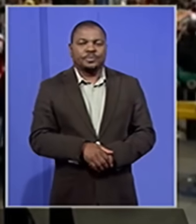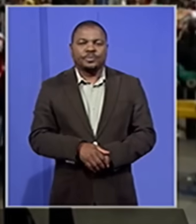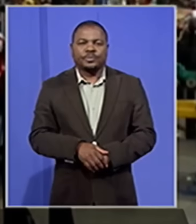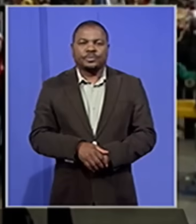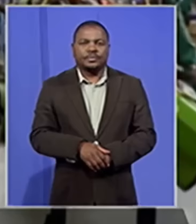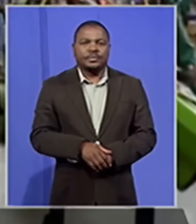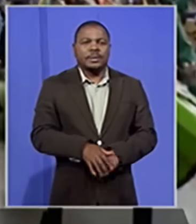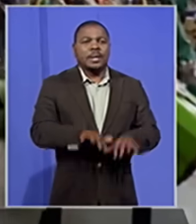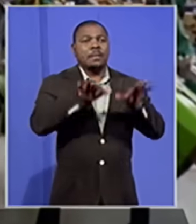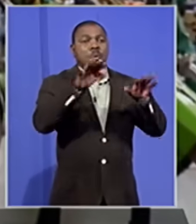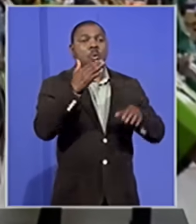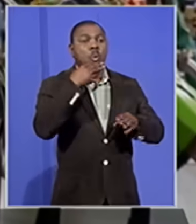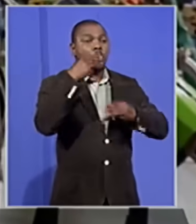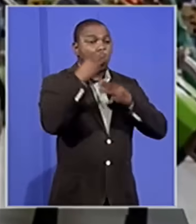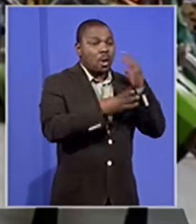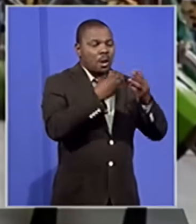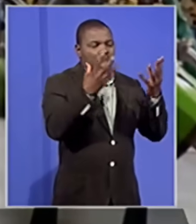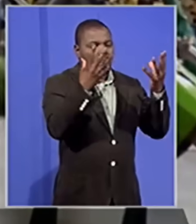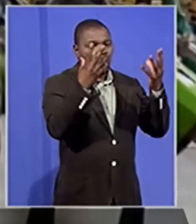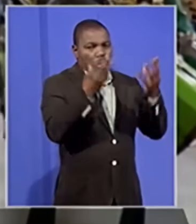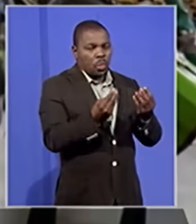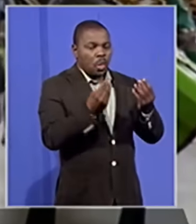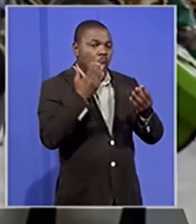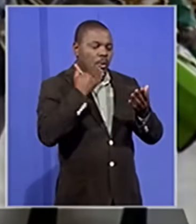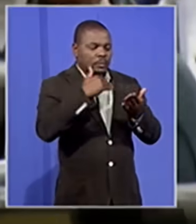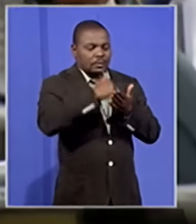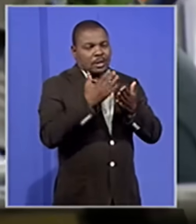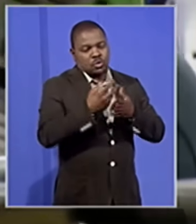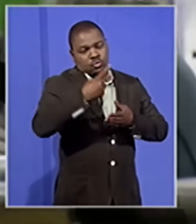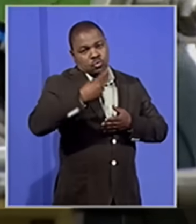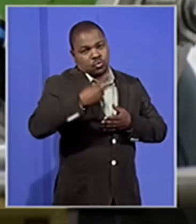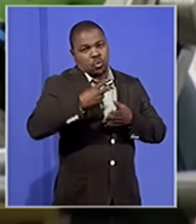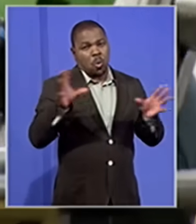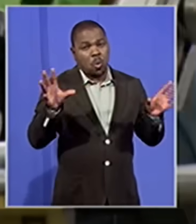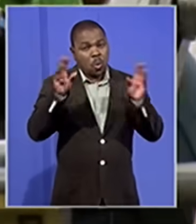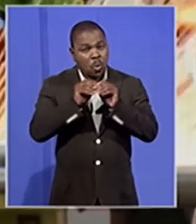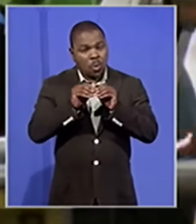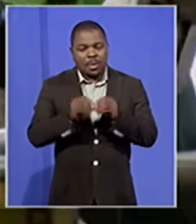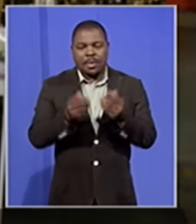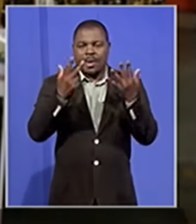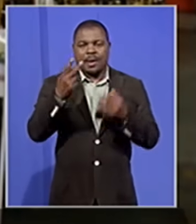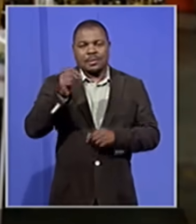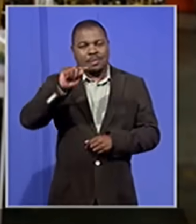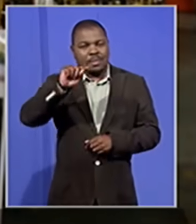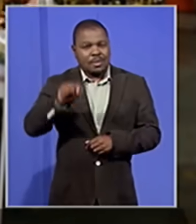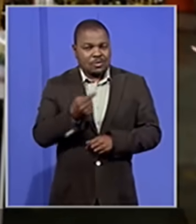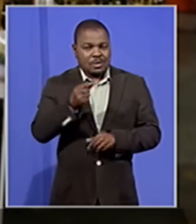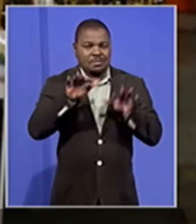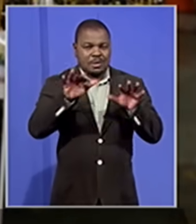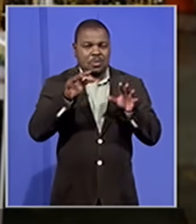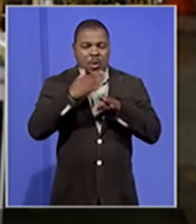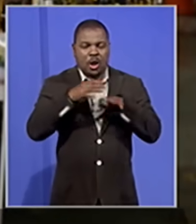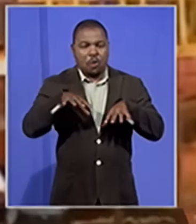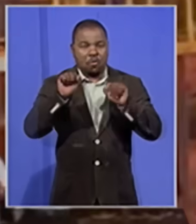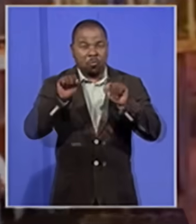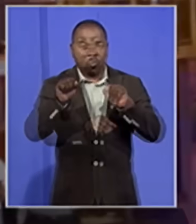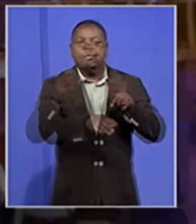Palo ya batho ba sebetsang e fokotsehile kotareng ya bobedi ka kakaretso ya 80,000 ho ya ka Statistics South Africa.